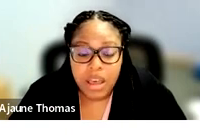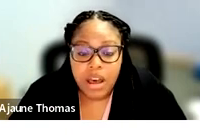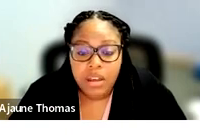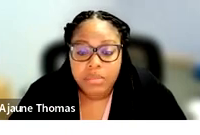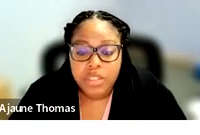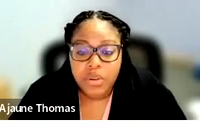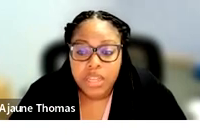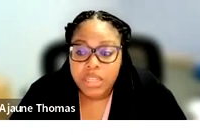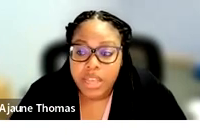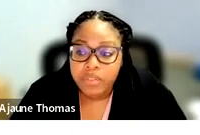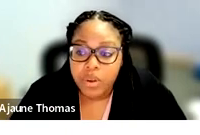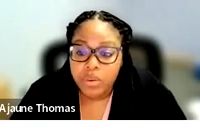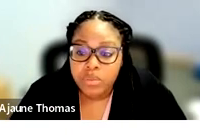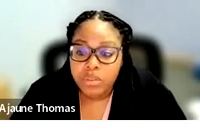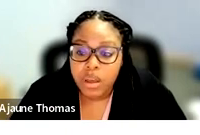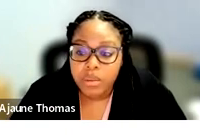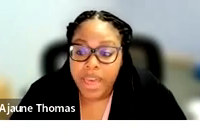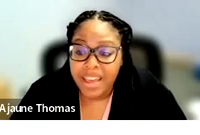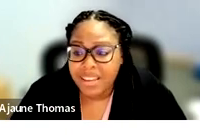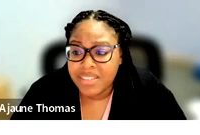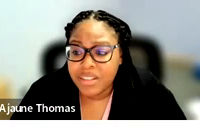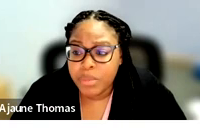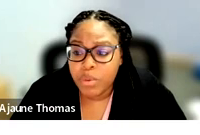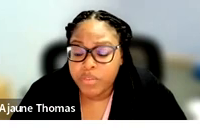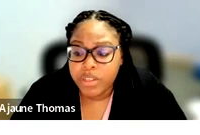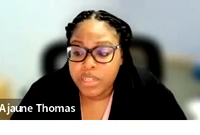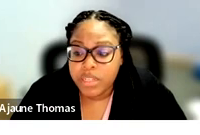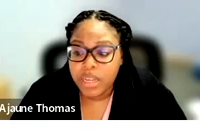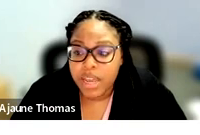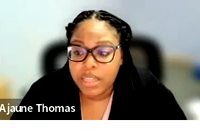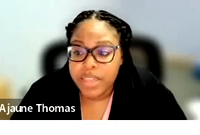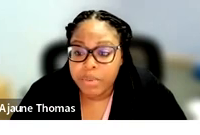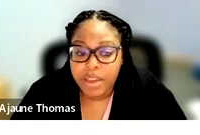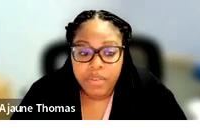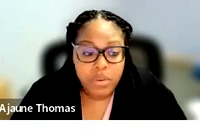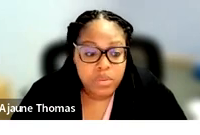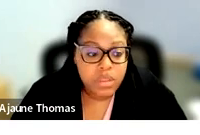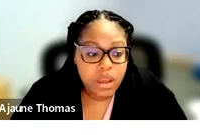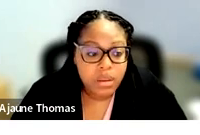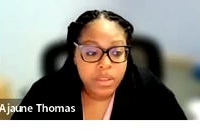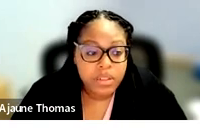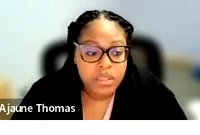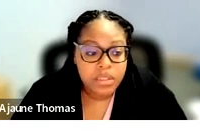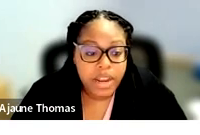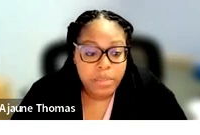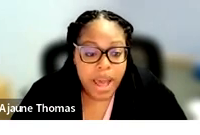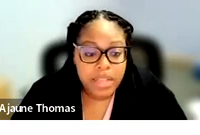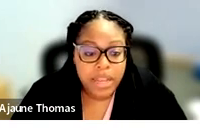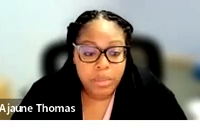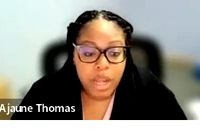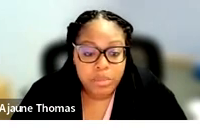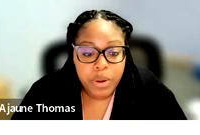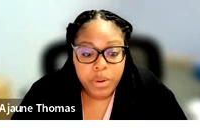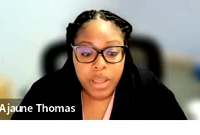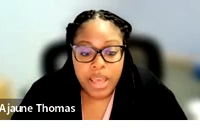Dre Beats. So these headphones, that gives a little bit more versatility in the type of headphones. There's AirPods,